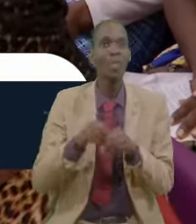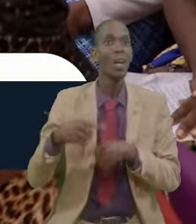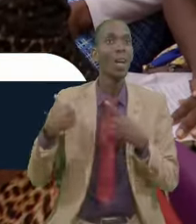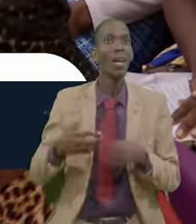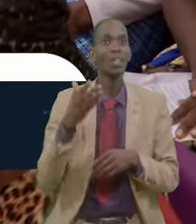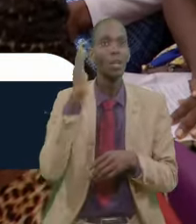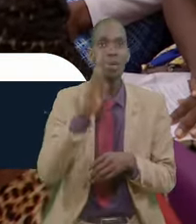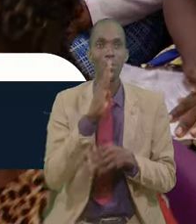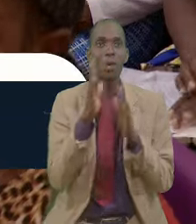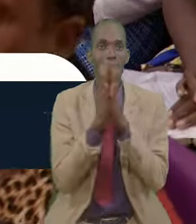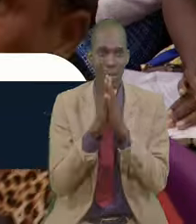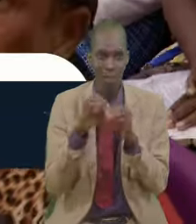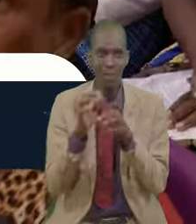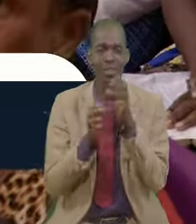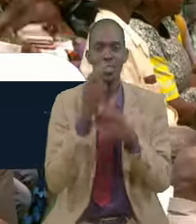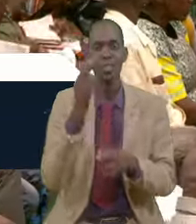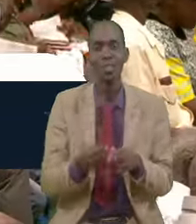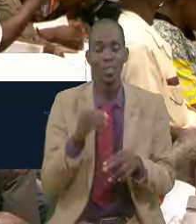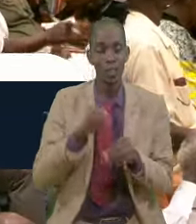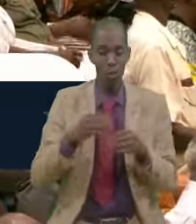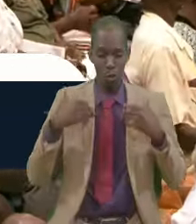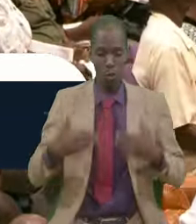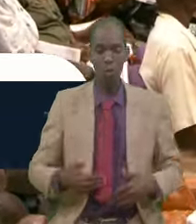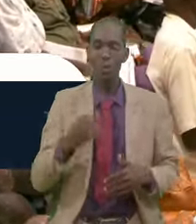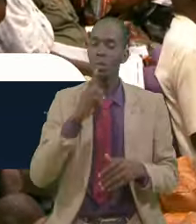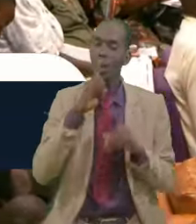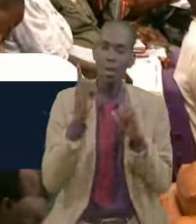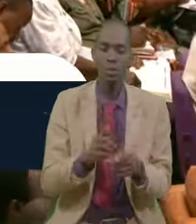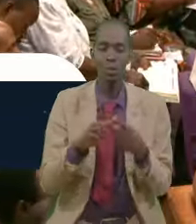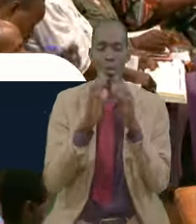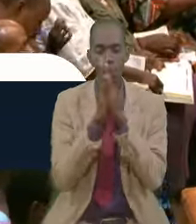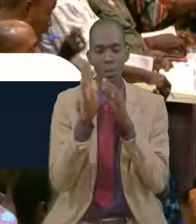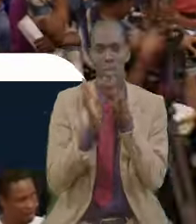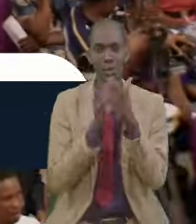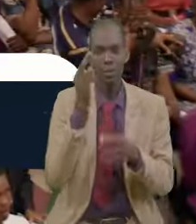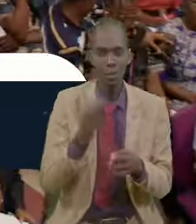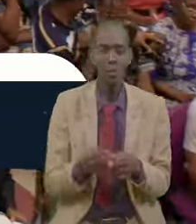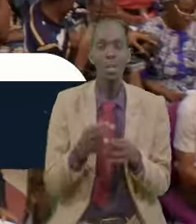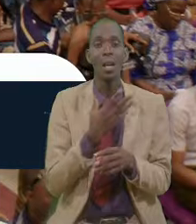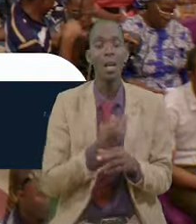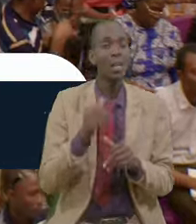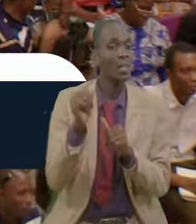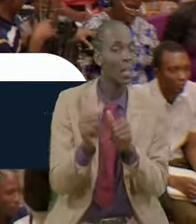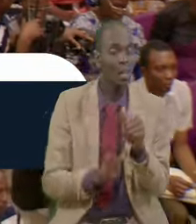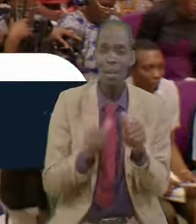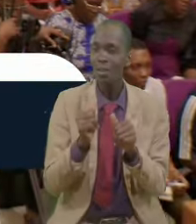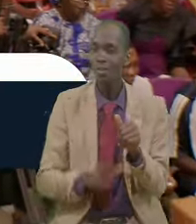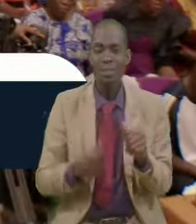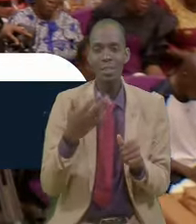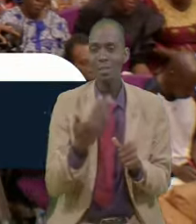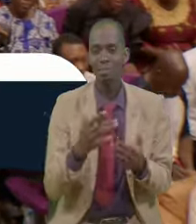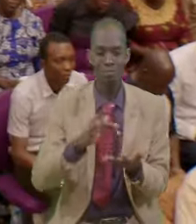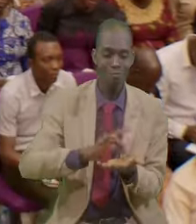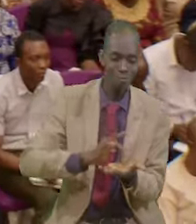confirmation. In your body, a confirmation. In your family, a confirmation. And all those medical reports, you